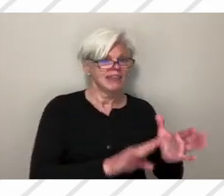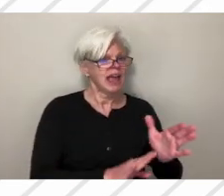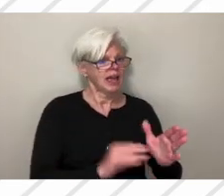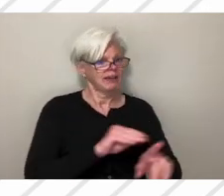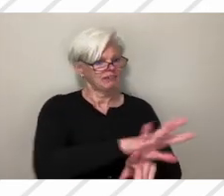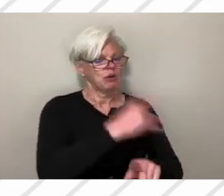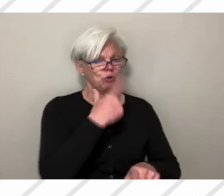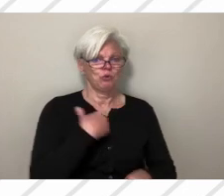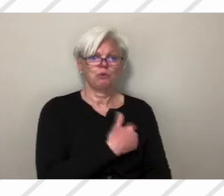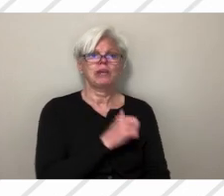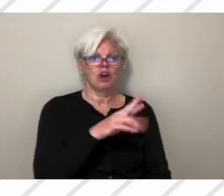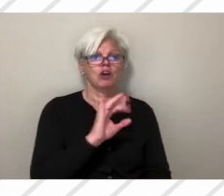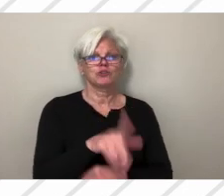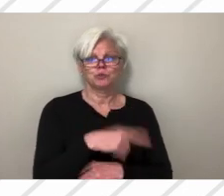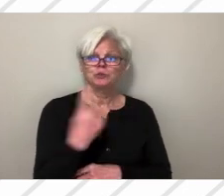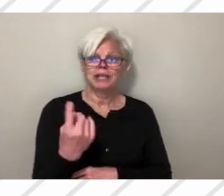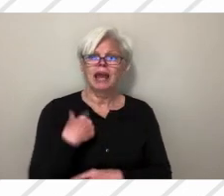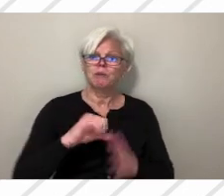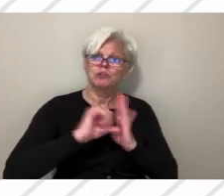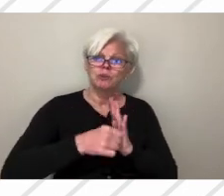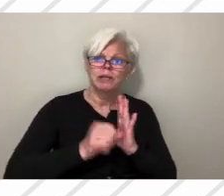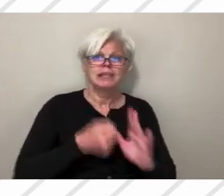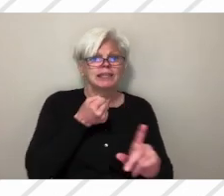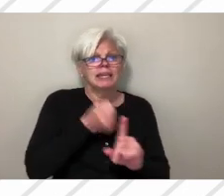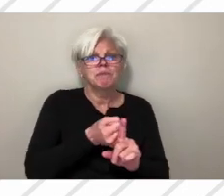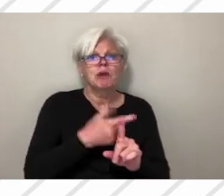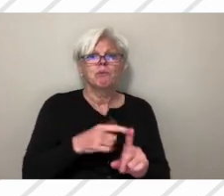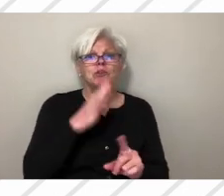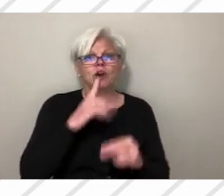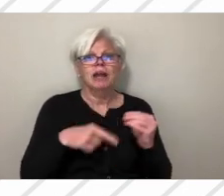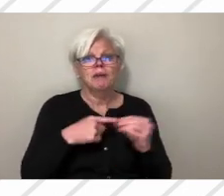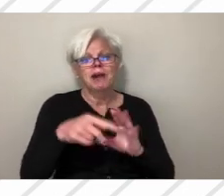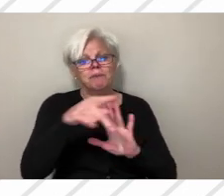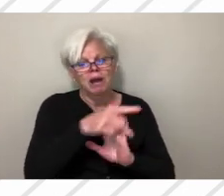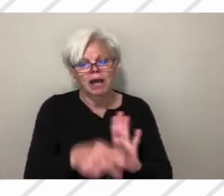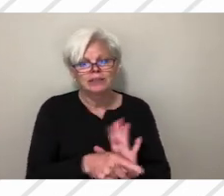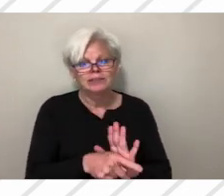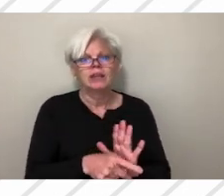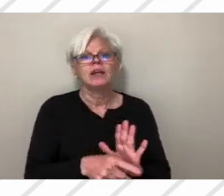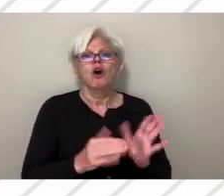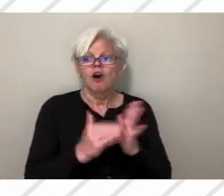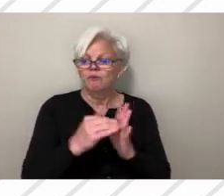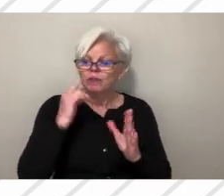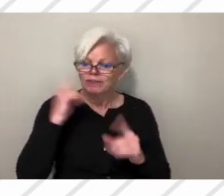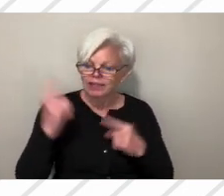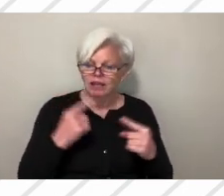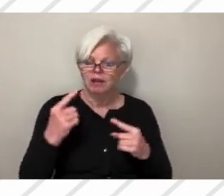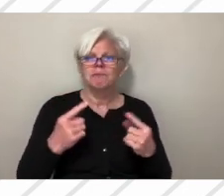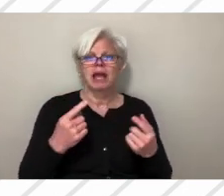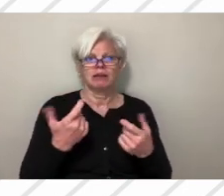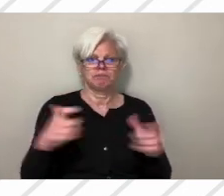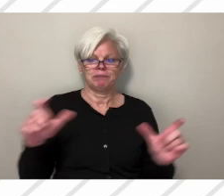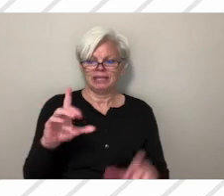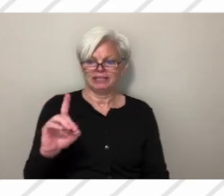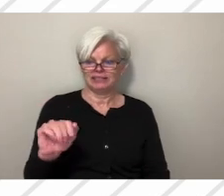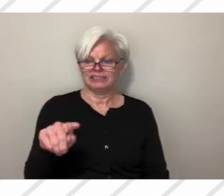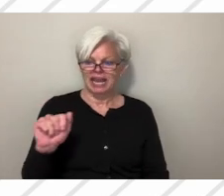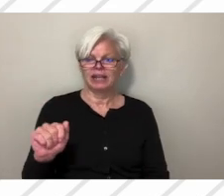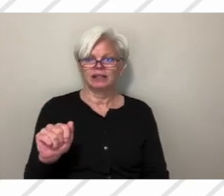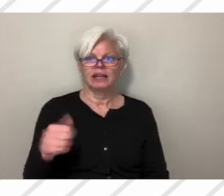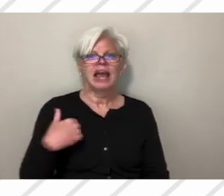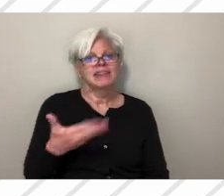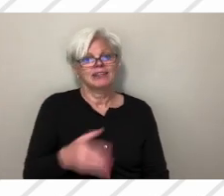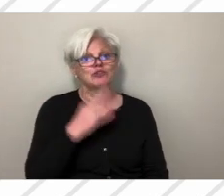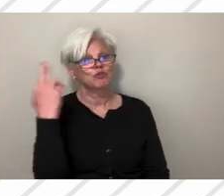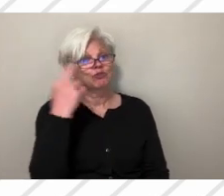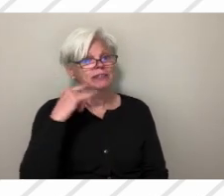And I want to underscore the impact that when we're talking about policies, we're often thinking about big data. And there's a reason for that.